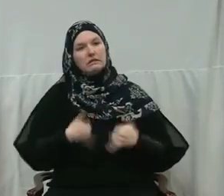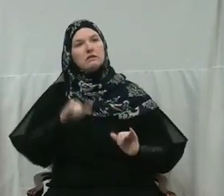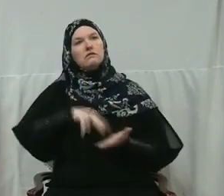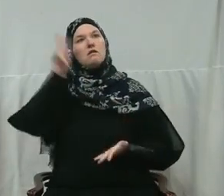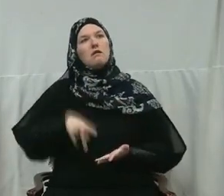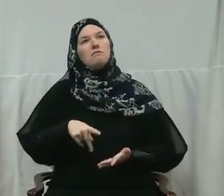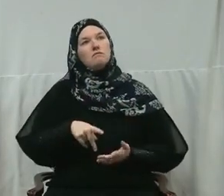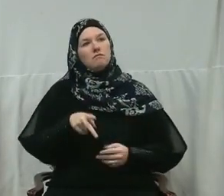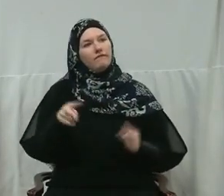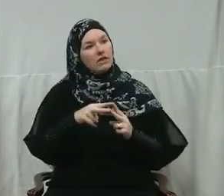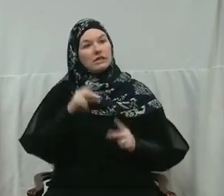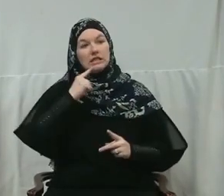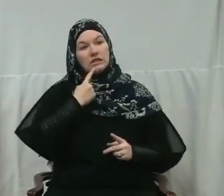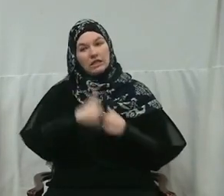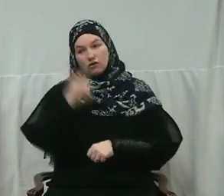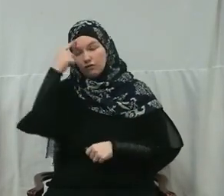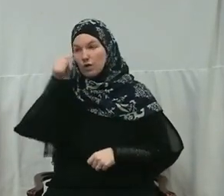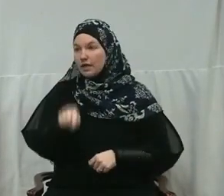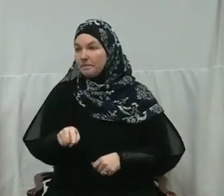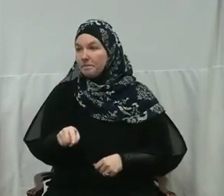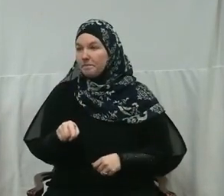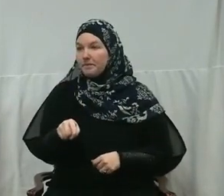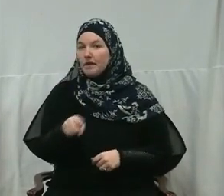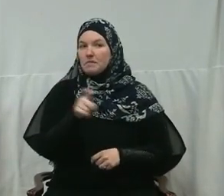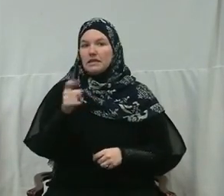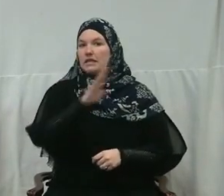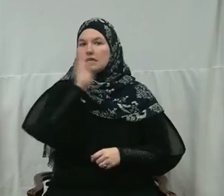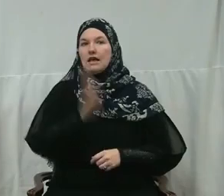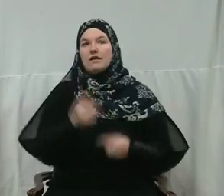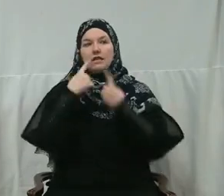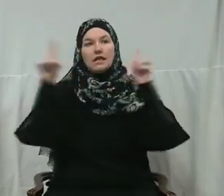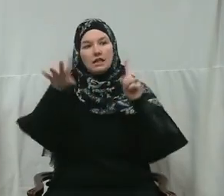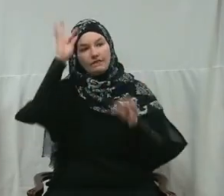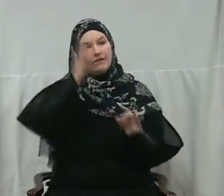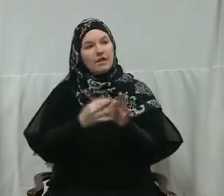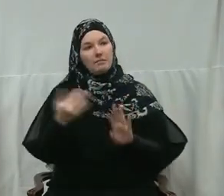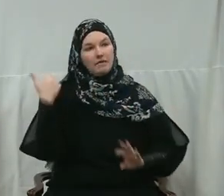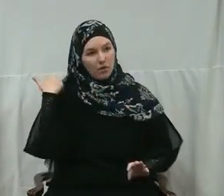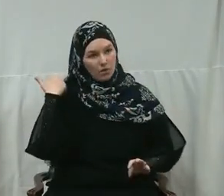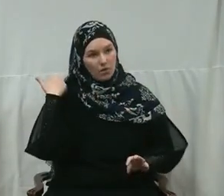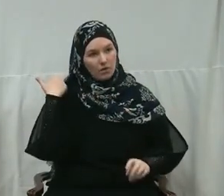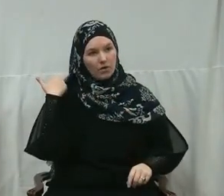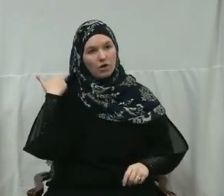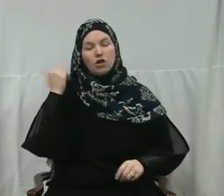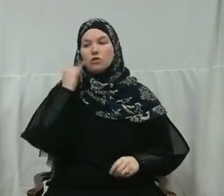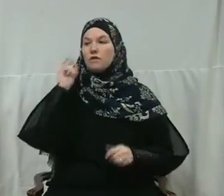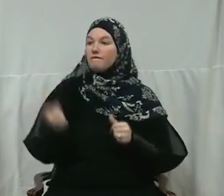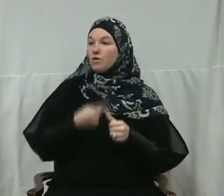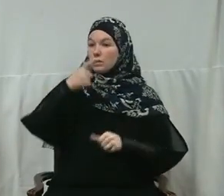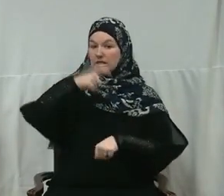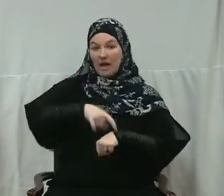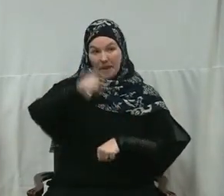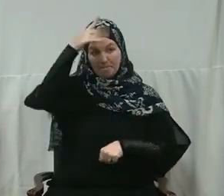very seriously dangerous for him because he never declared his faith before. So the first time he